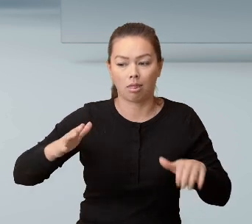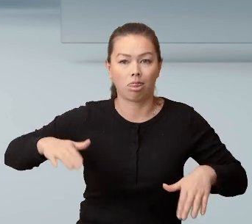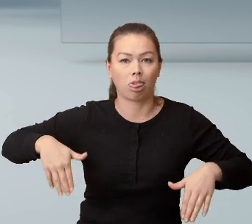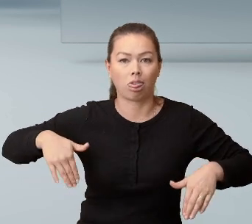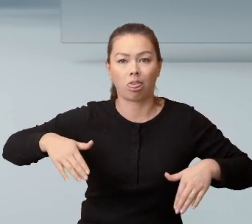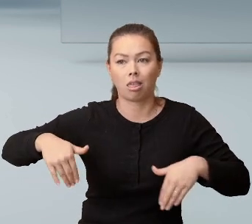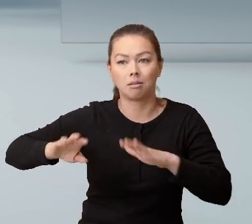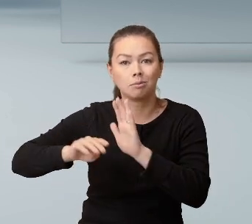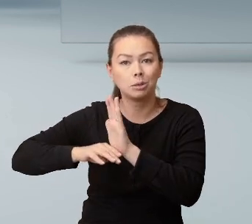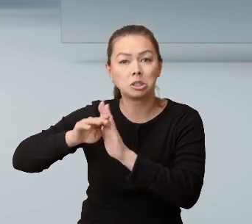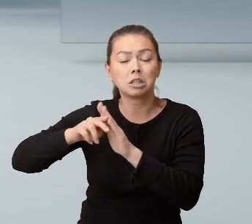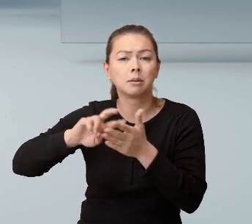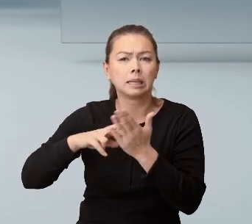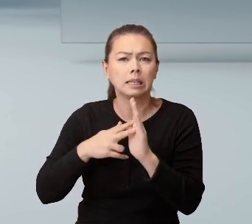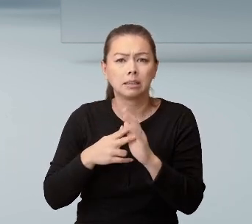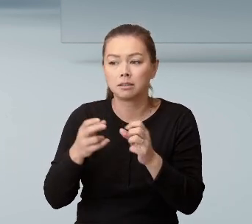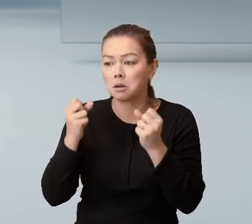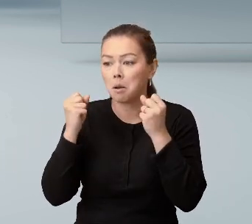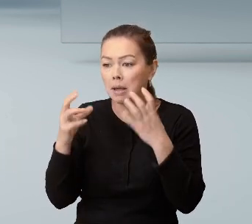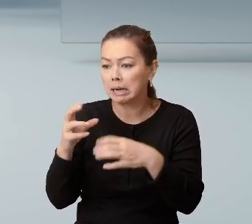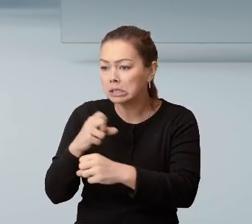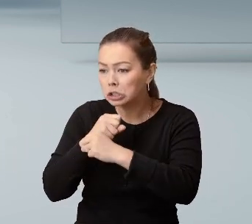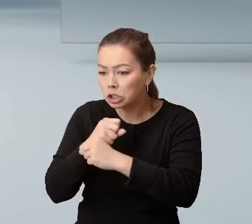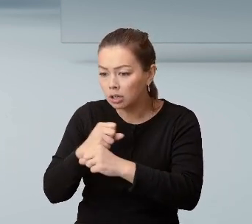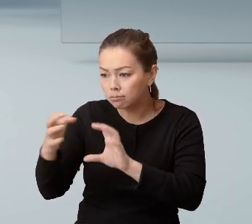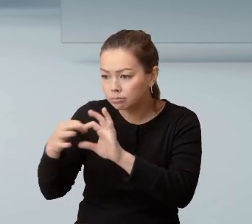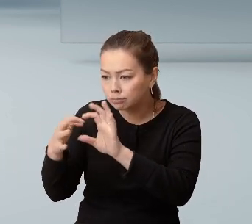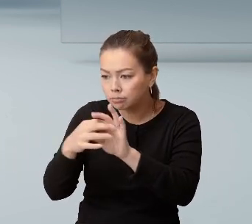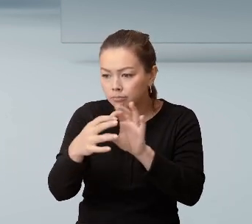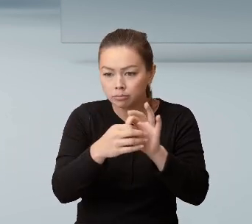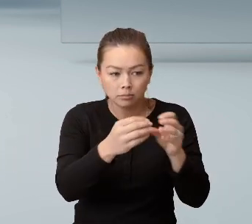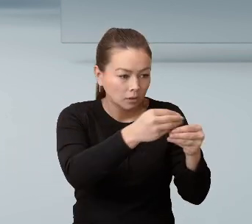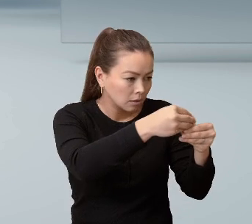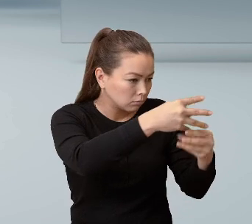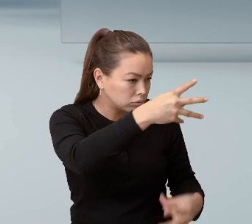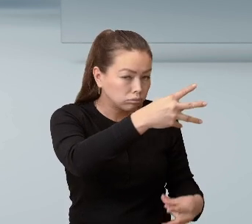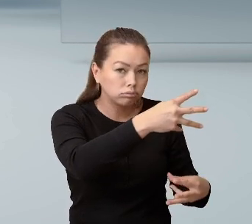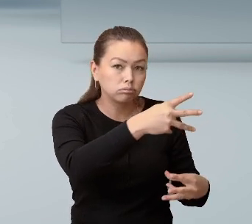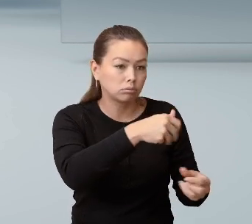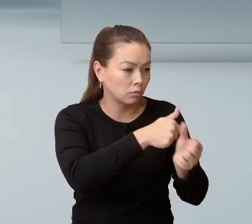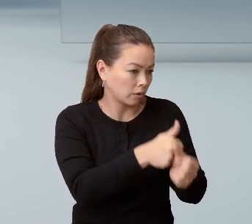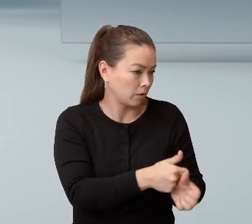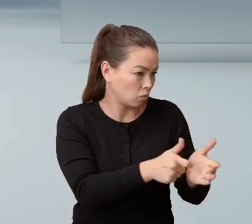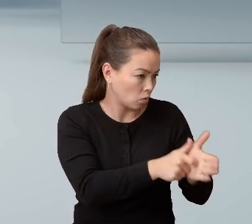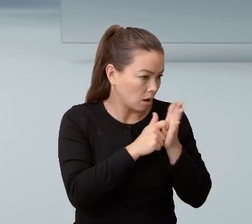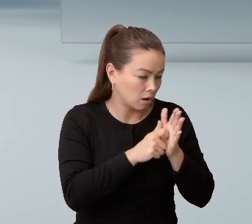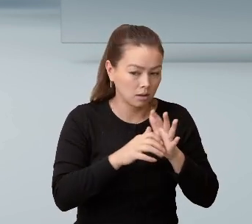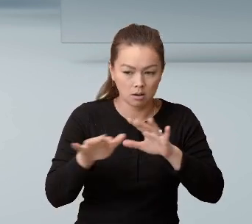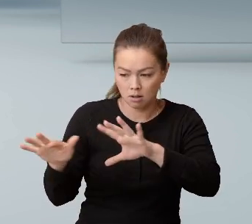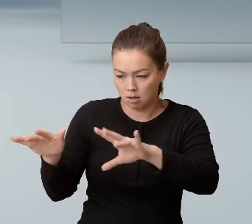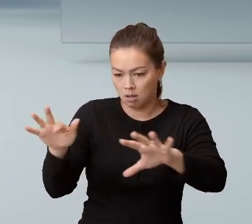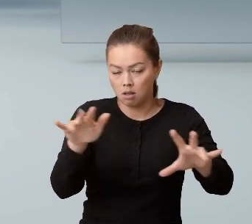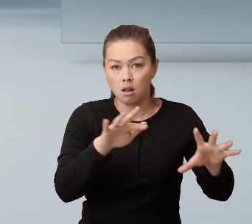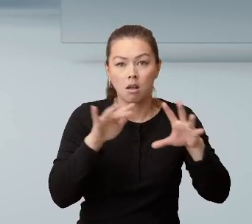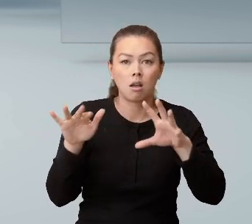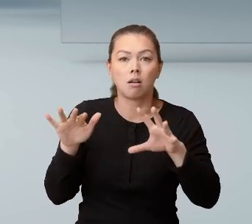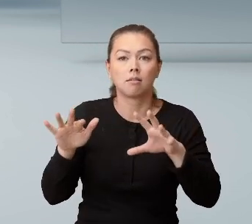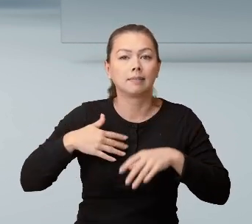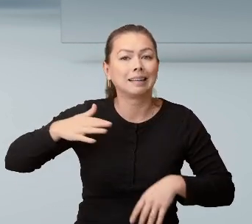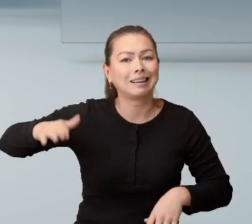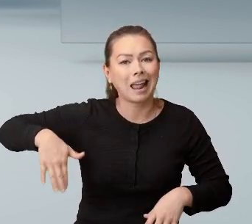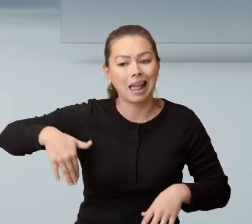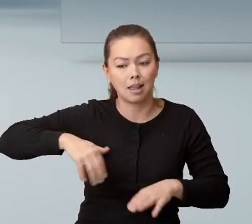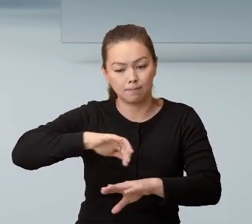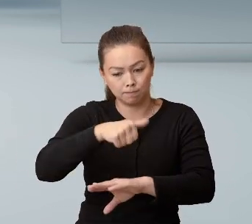organizations, where if there's too many security tools, too many compliance tools, and not enough maturity around making sure the tools are